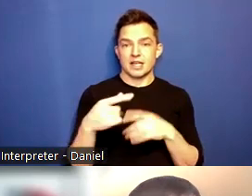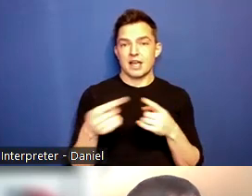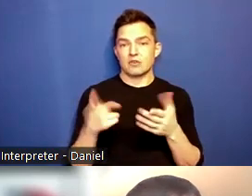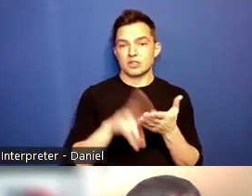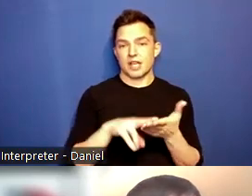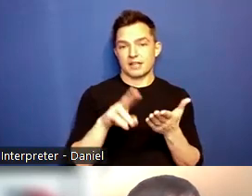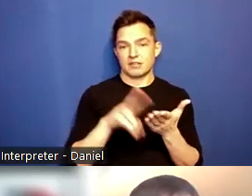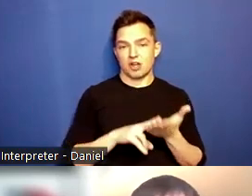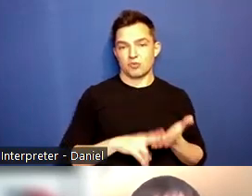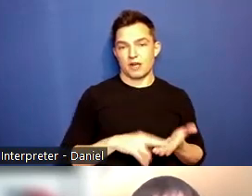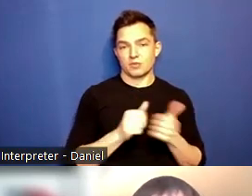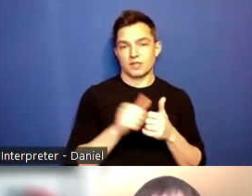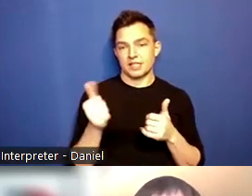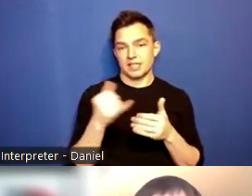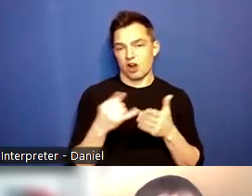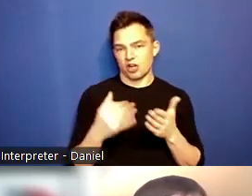artist.